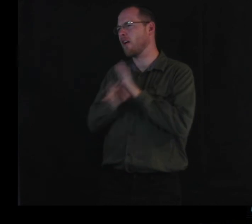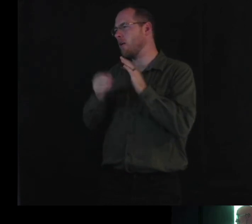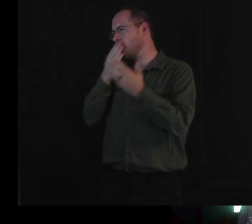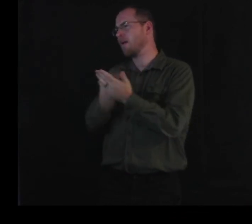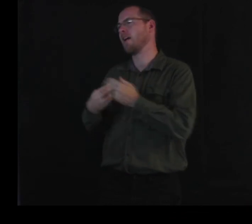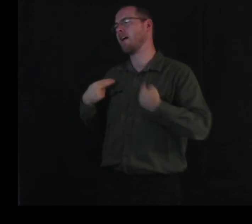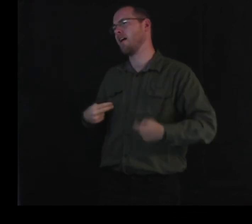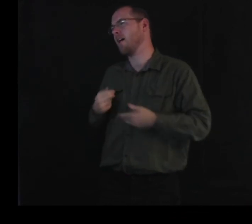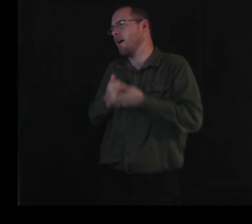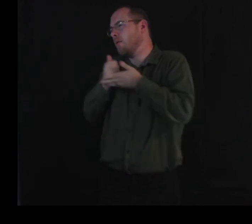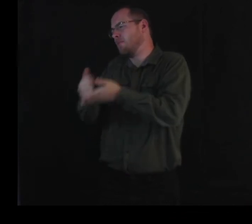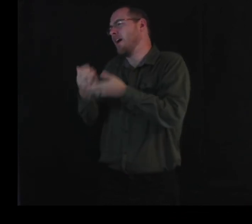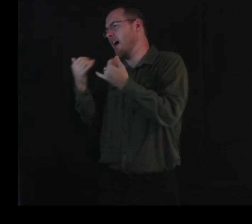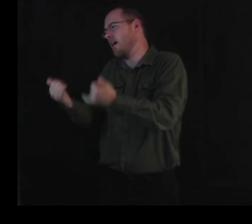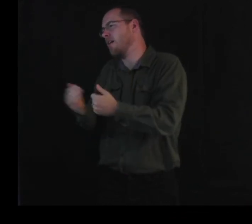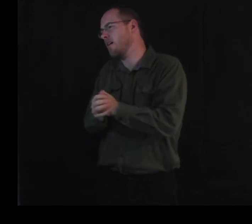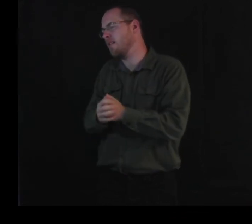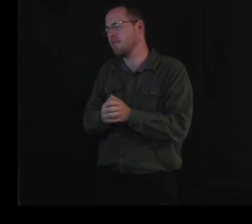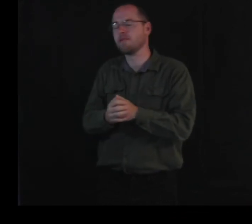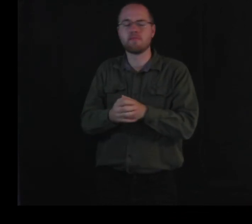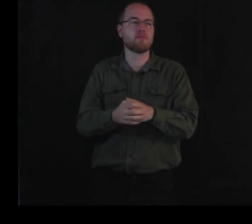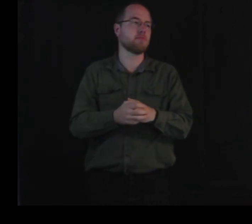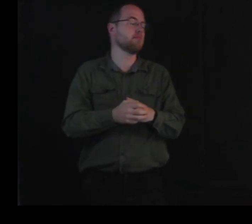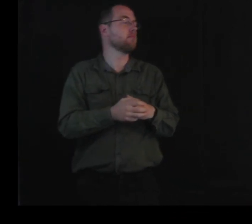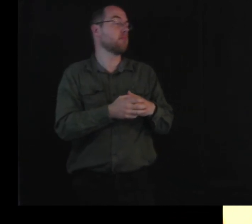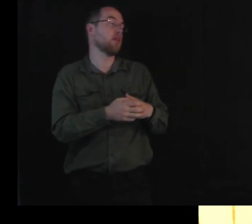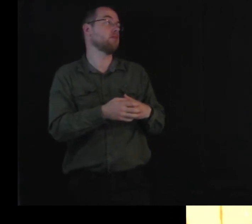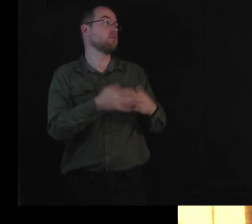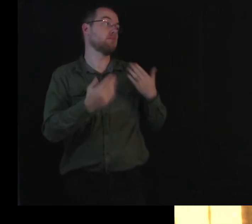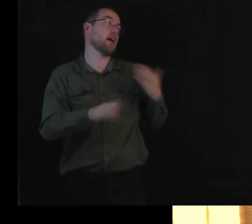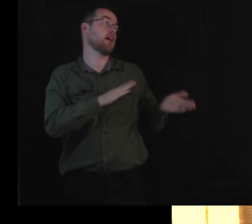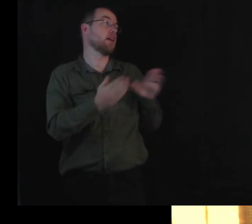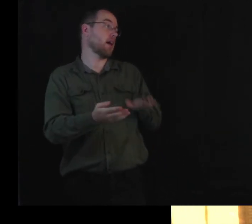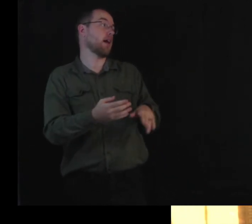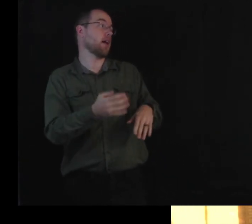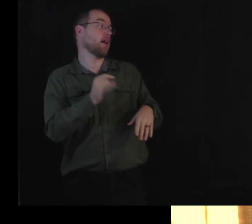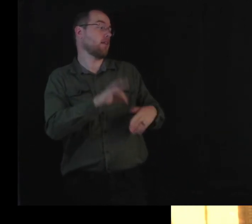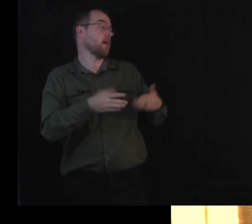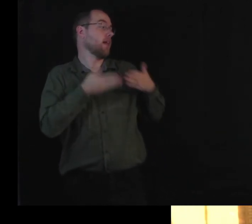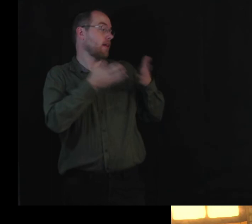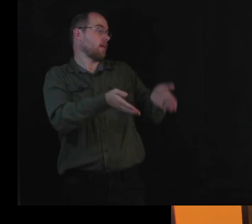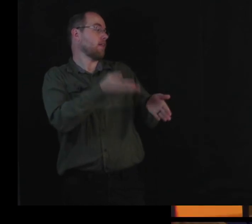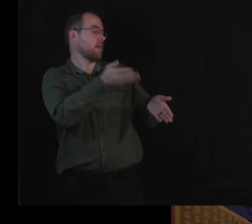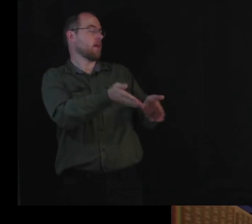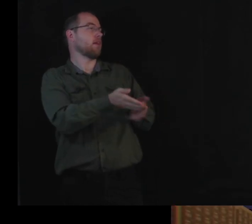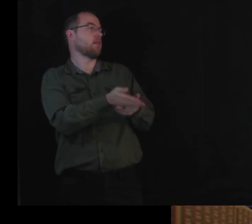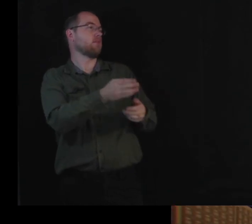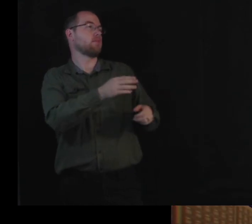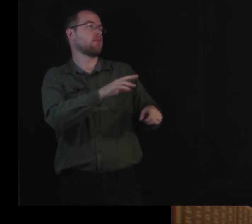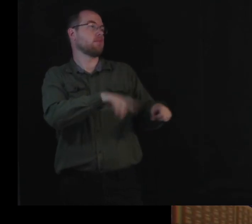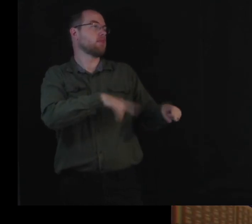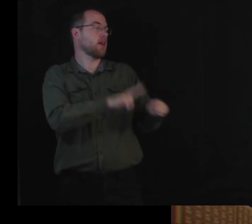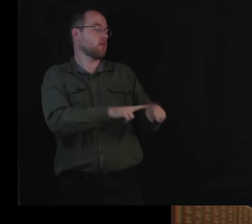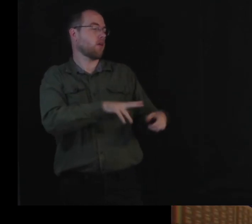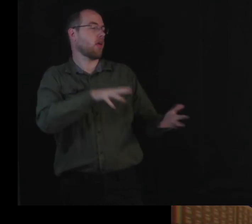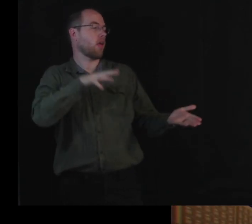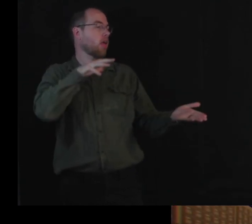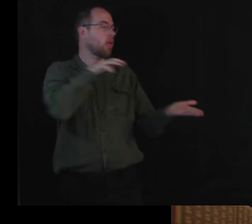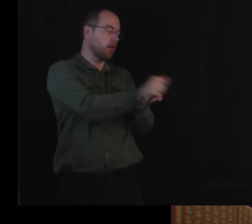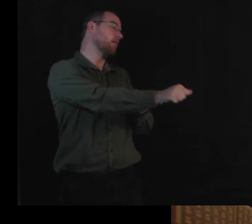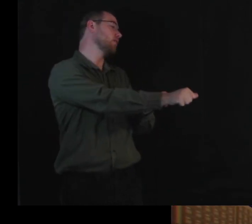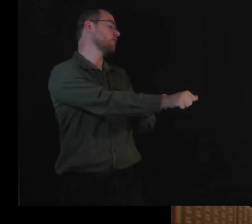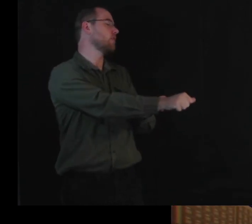Right? I mean, if they left him there, nature would have snuffed him out alone in the dark. But